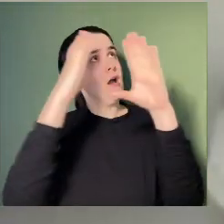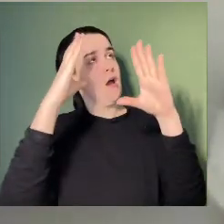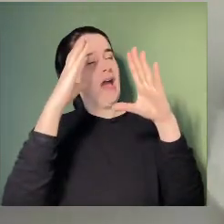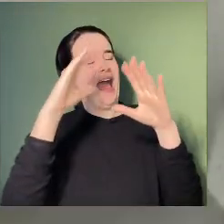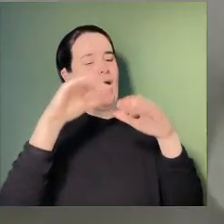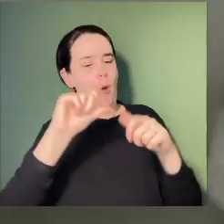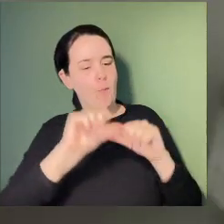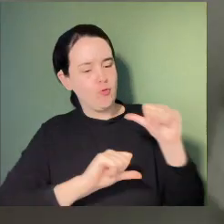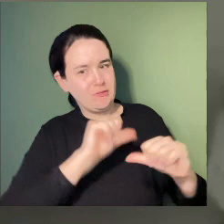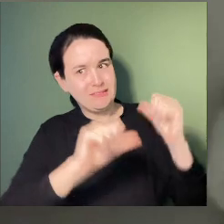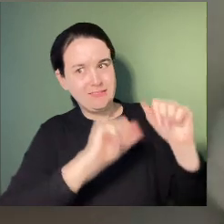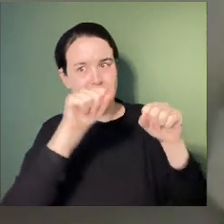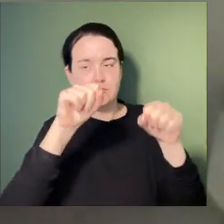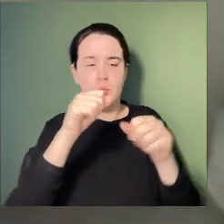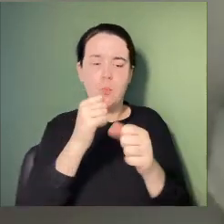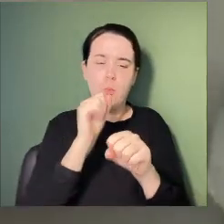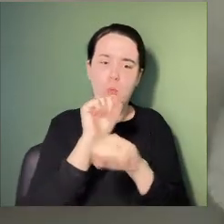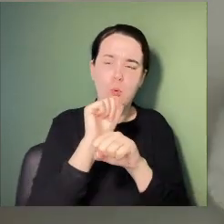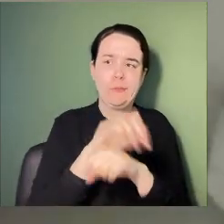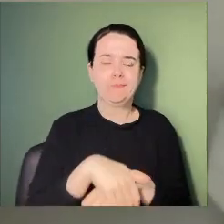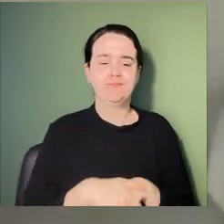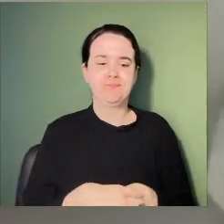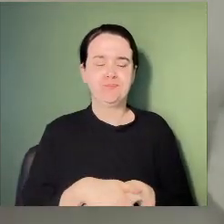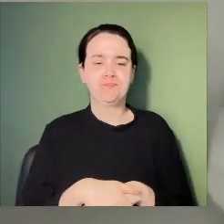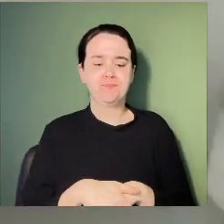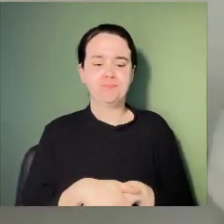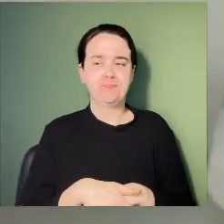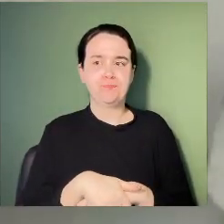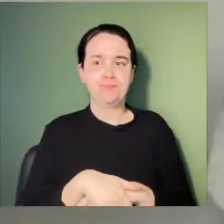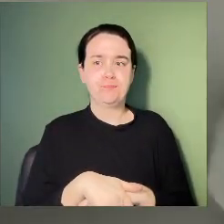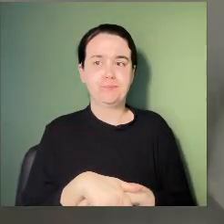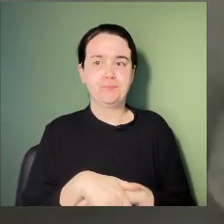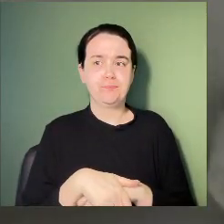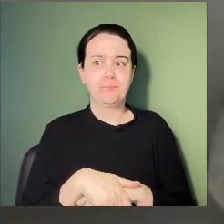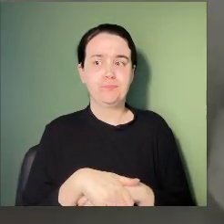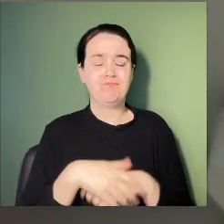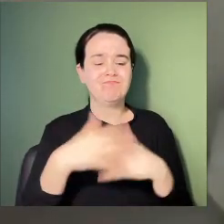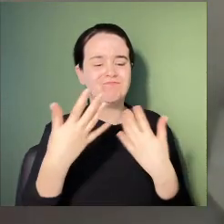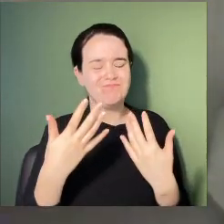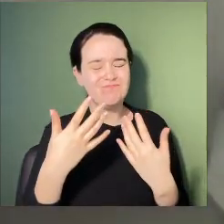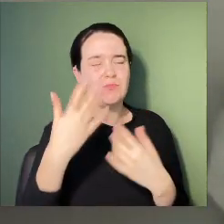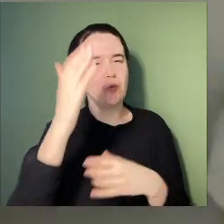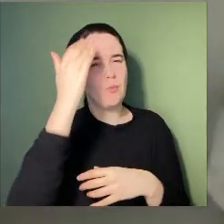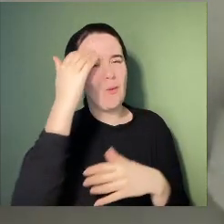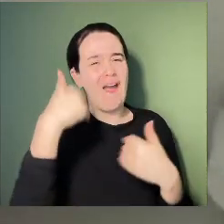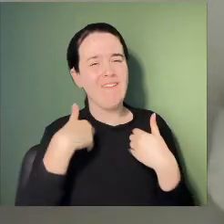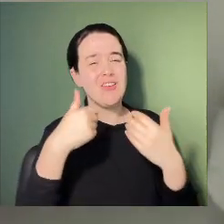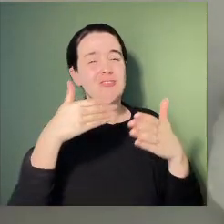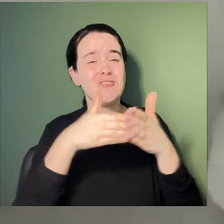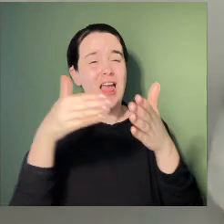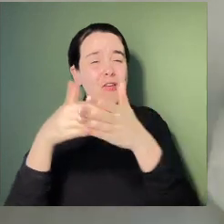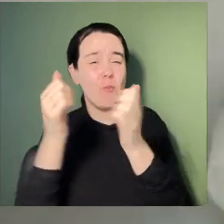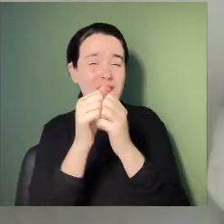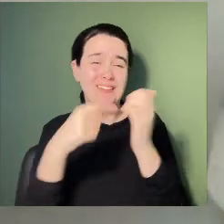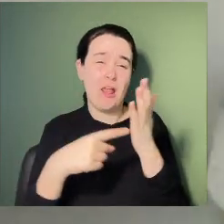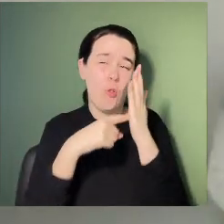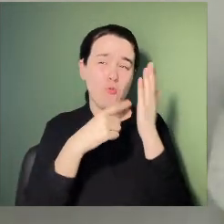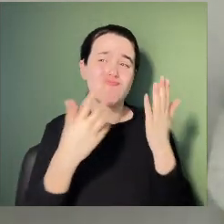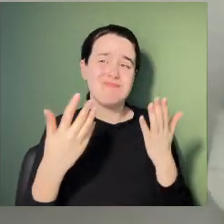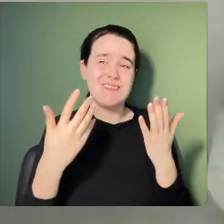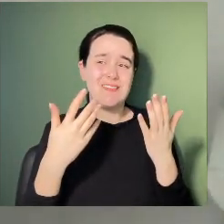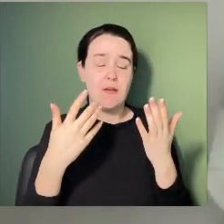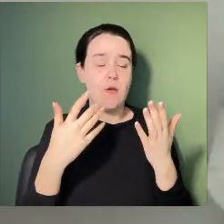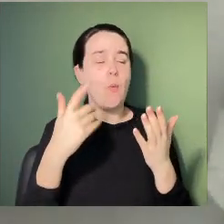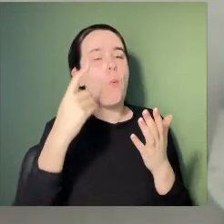the democratic process. Although there are also challenges that comes with technology, which I'll be sharing in the course